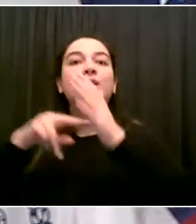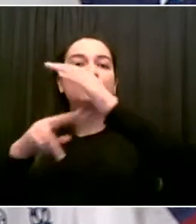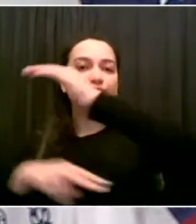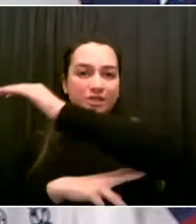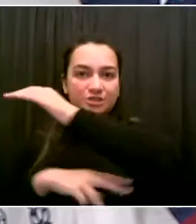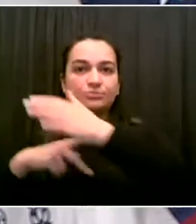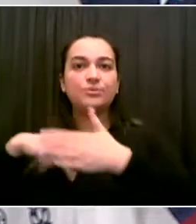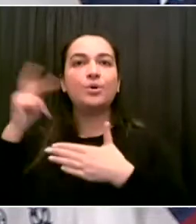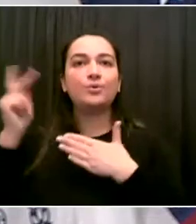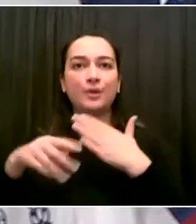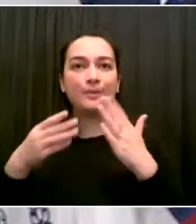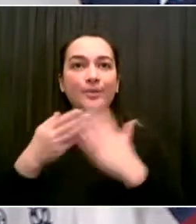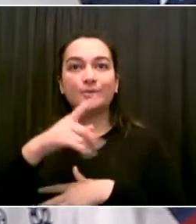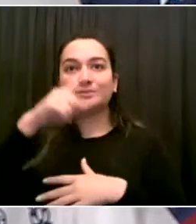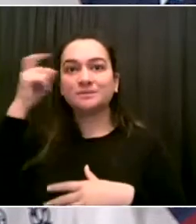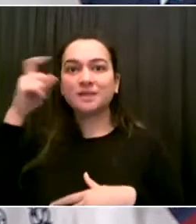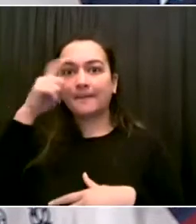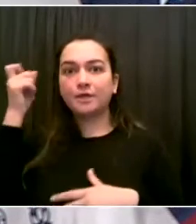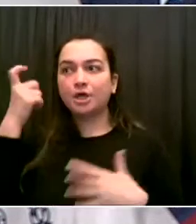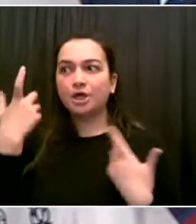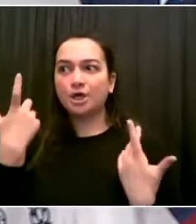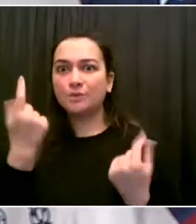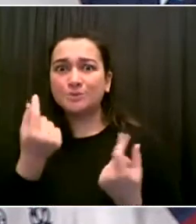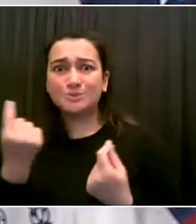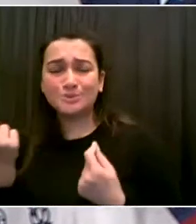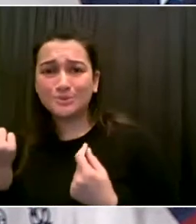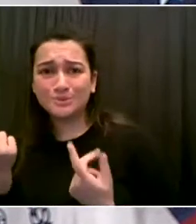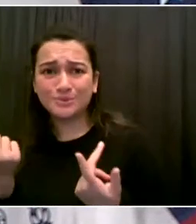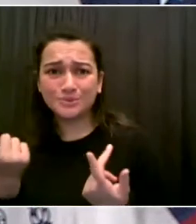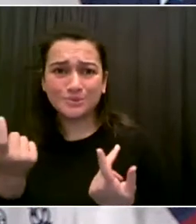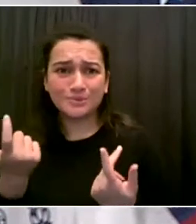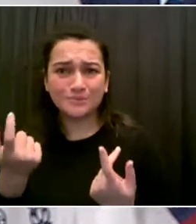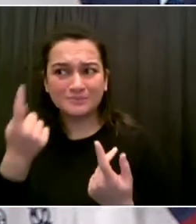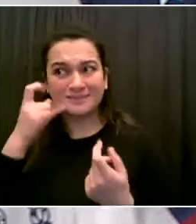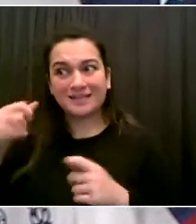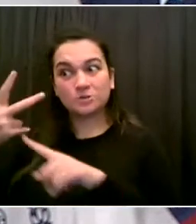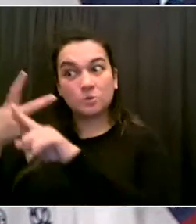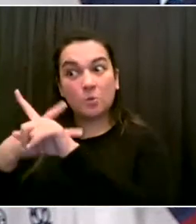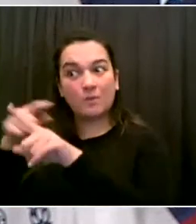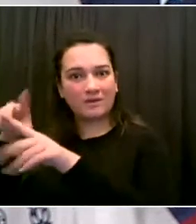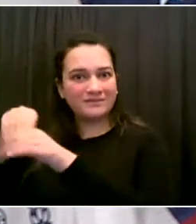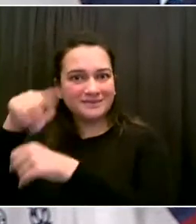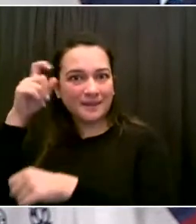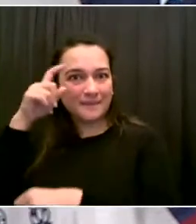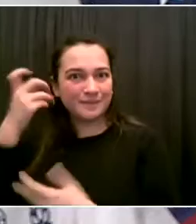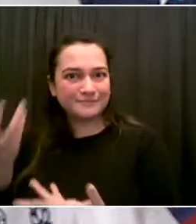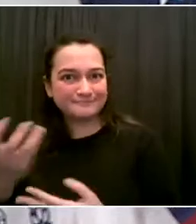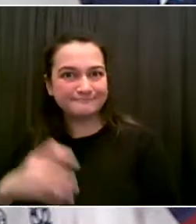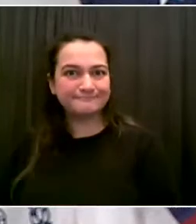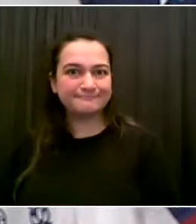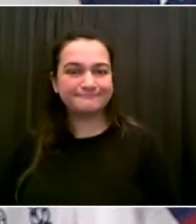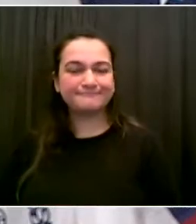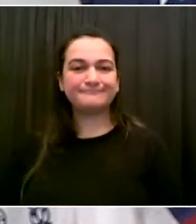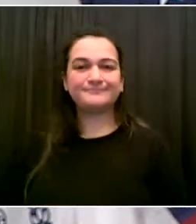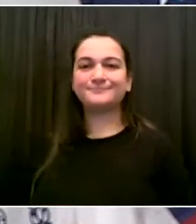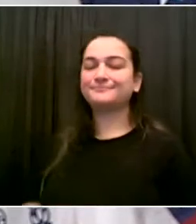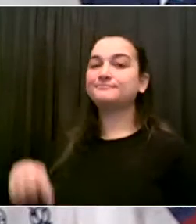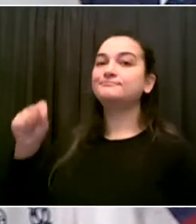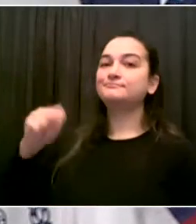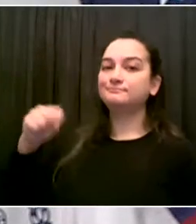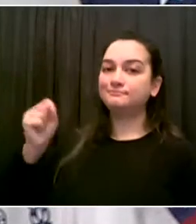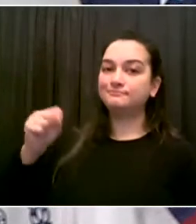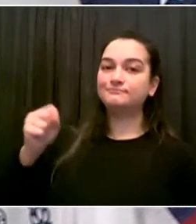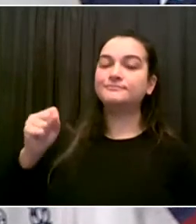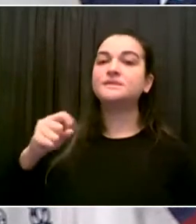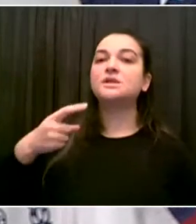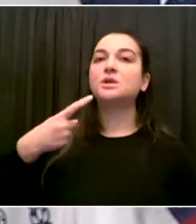are really sensitive to the fact that families with kids with special needs have gone through so much in this crisis. They go through a